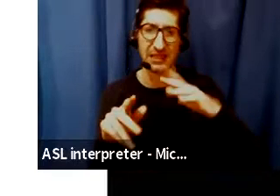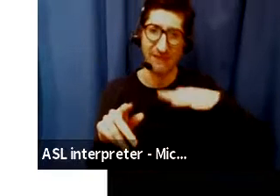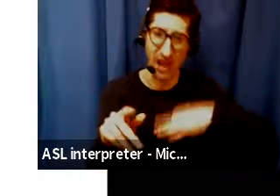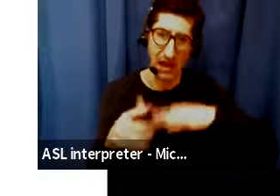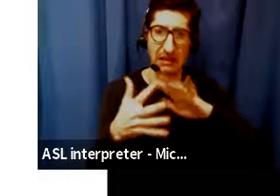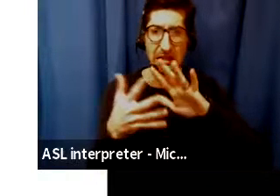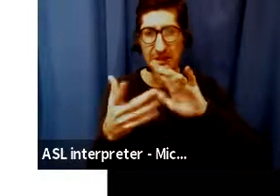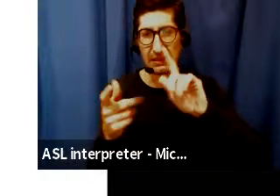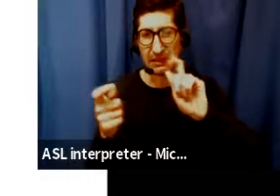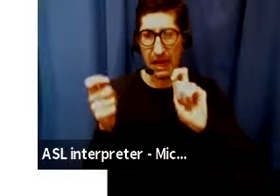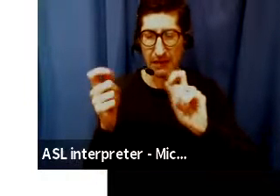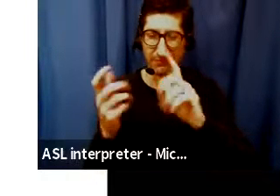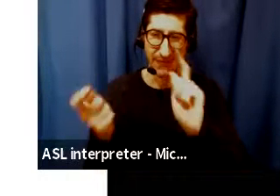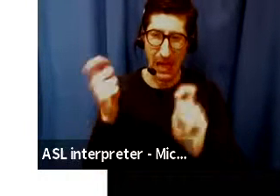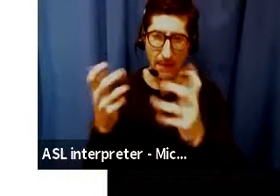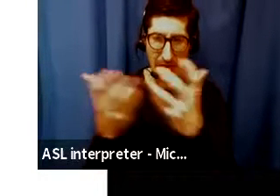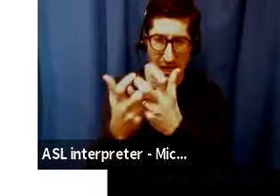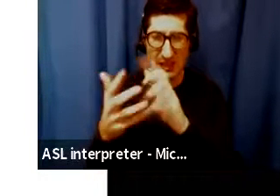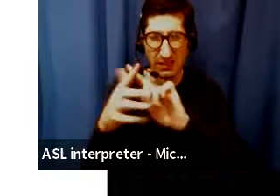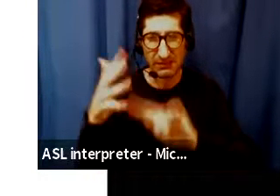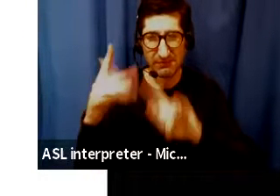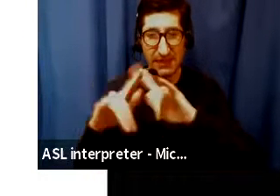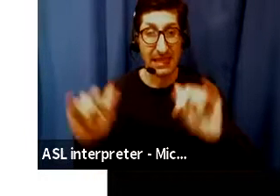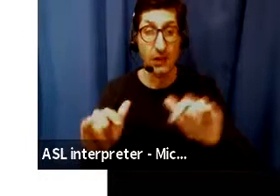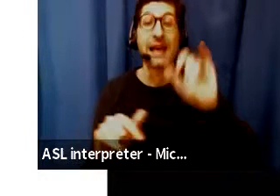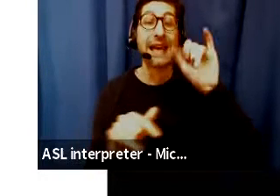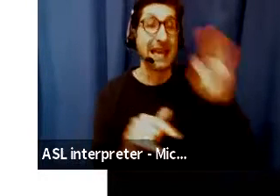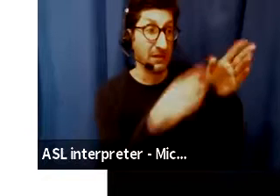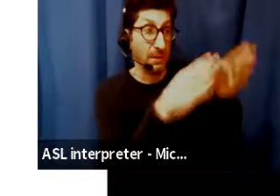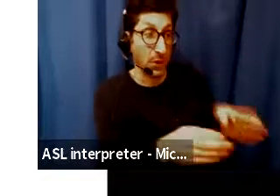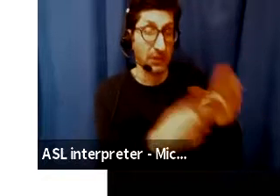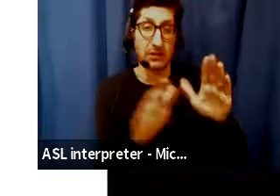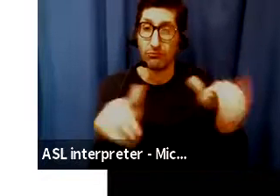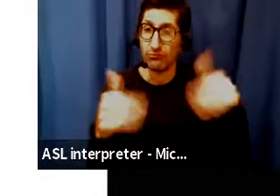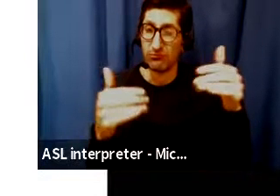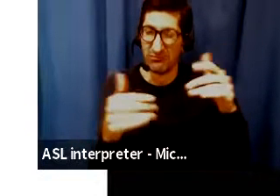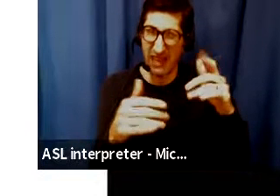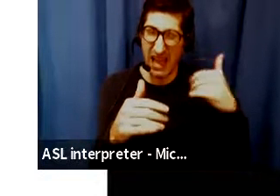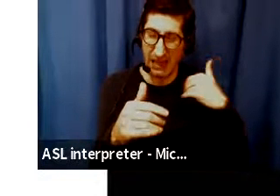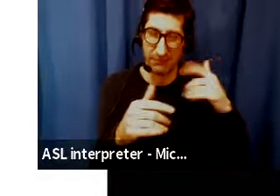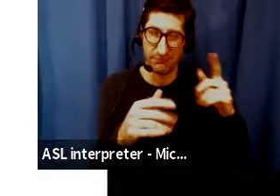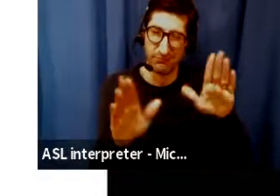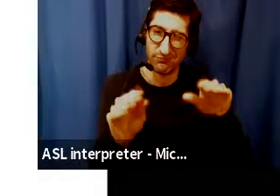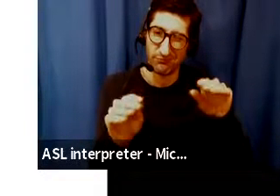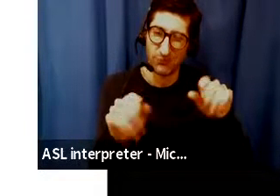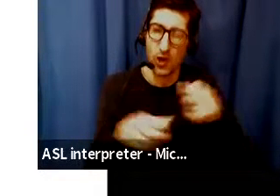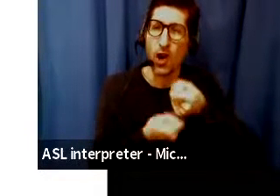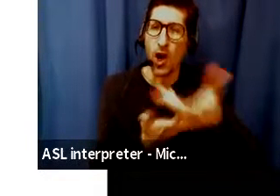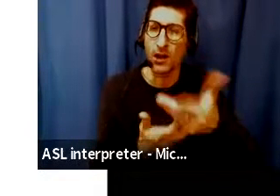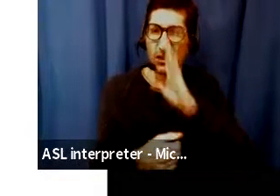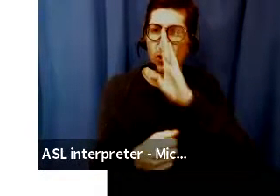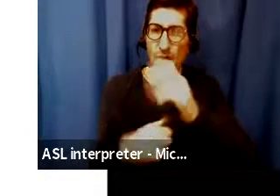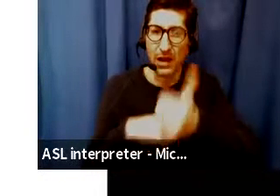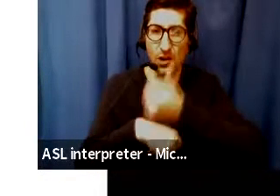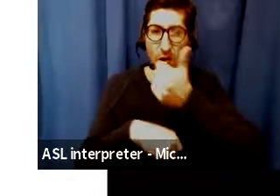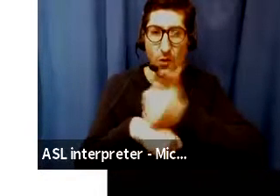such individual poses a direct threat to the health or safety of others. And I'm going to get into COVID a little bit,